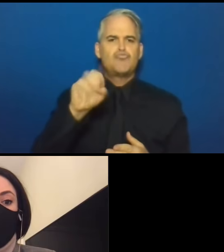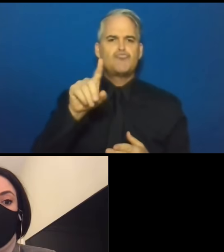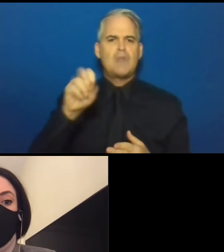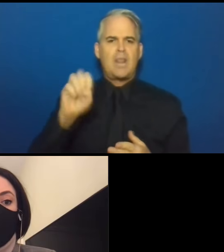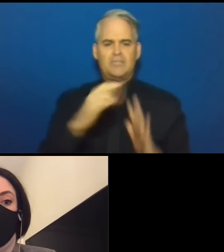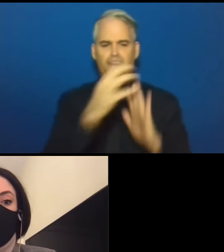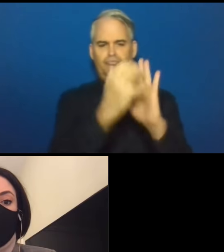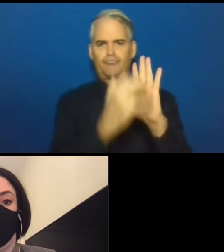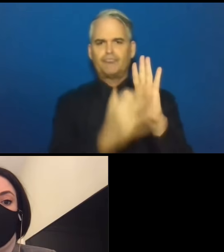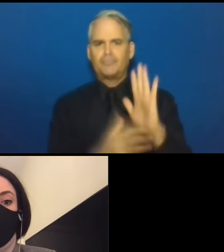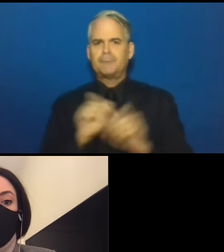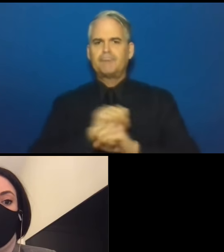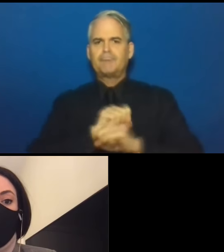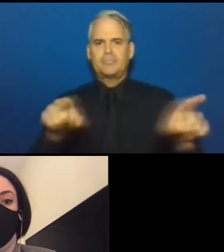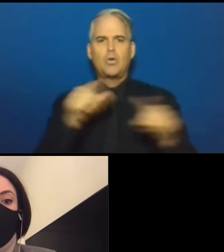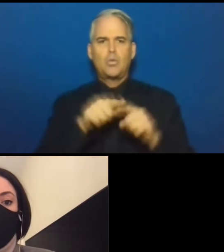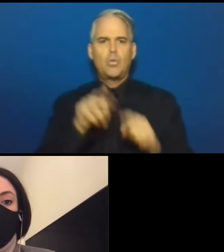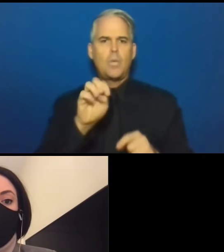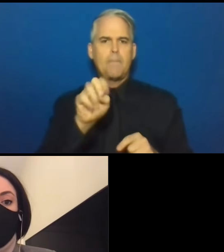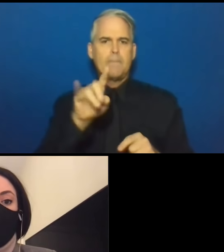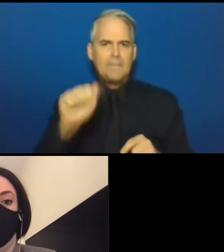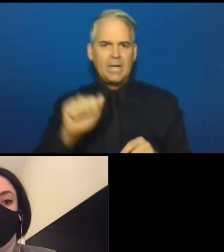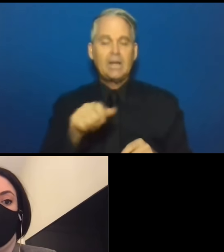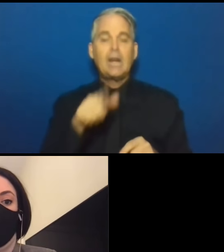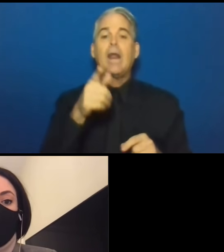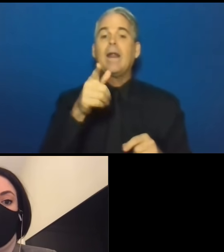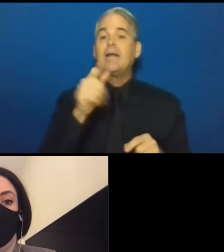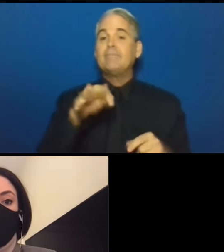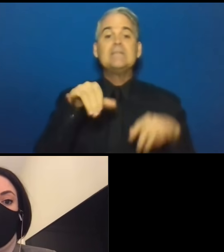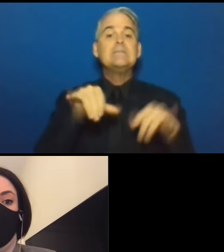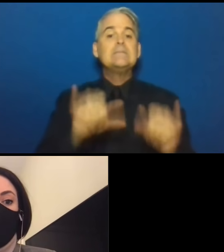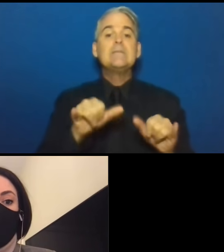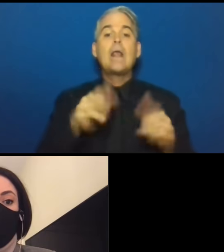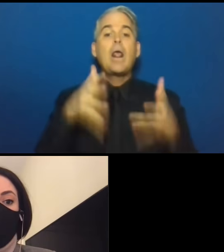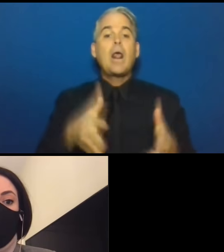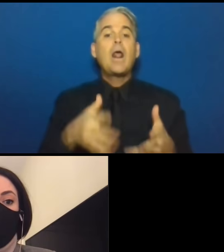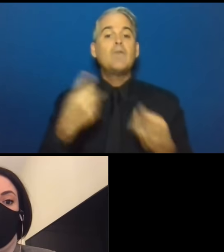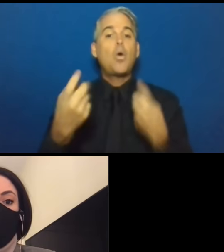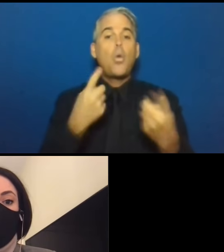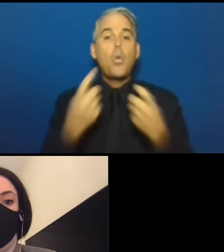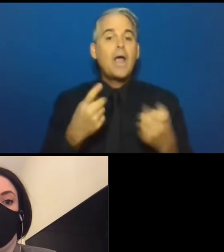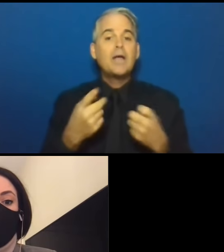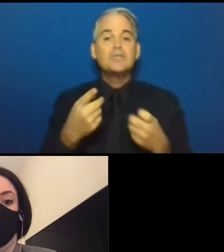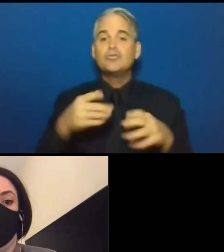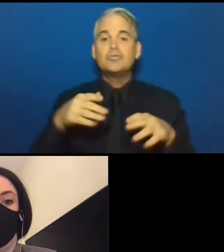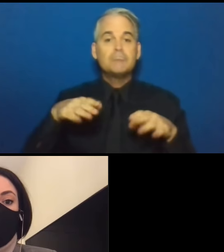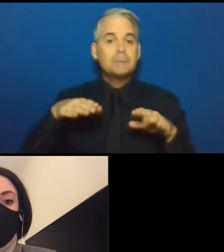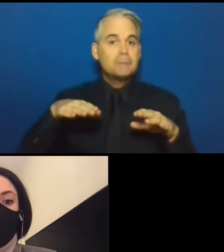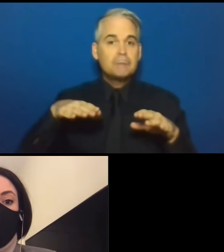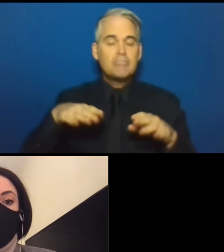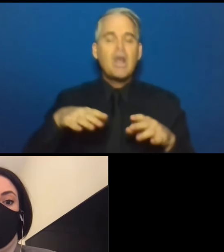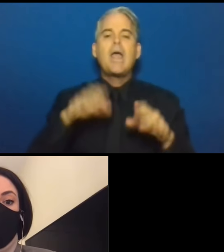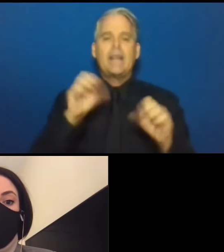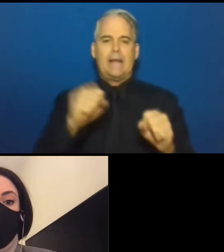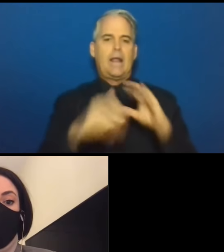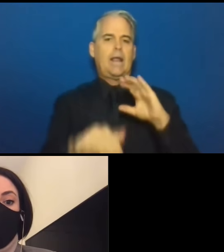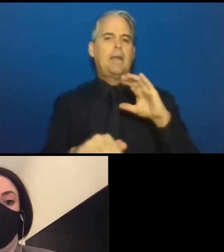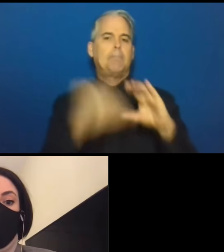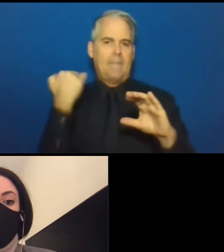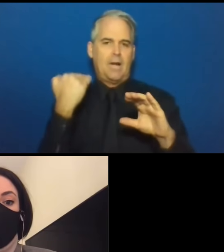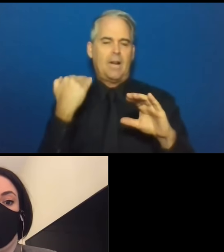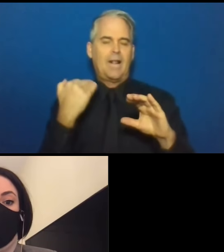over, and I'll be able to take any additional questions that folks, if they weren't able to join the Zoom, will be able to take those via email. So thank